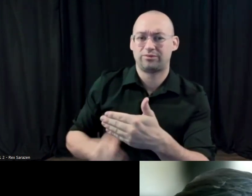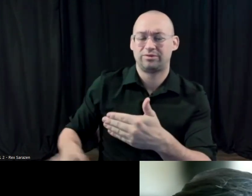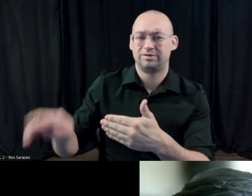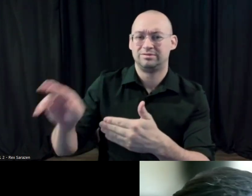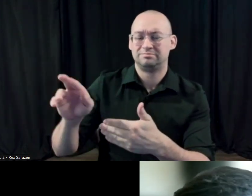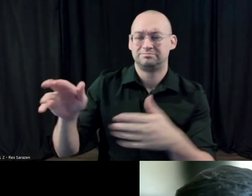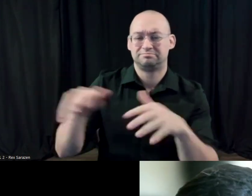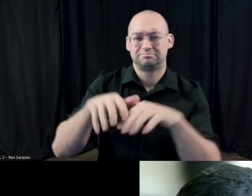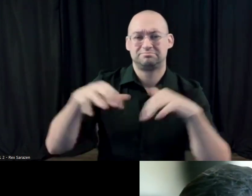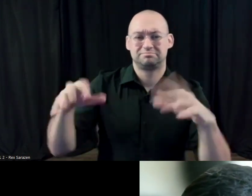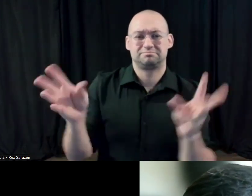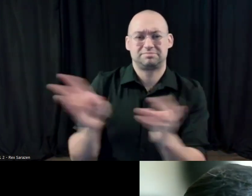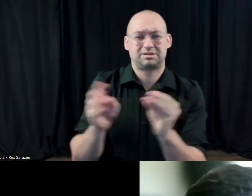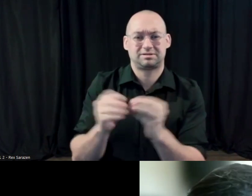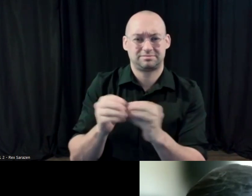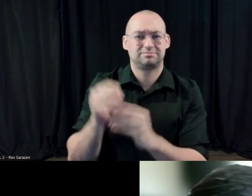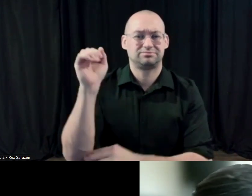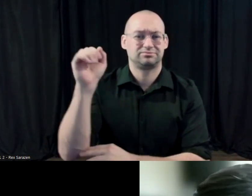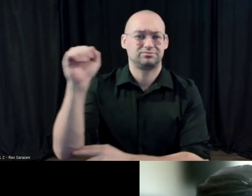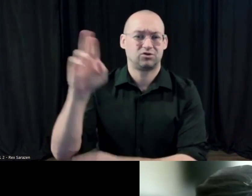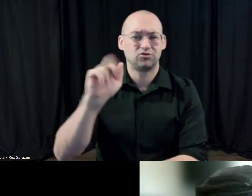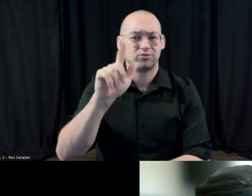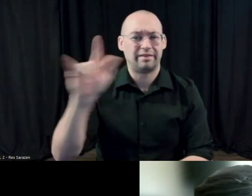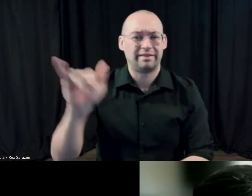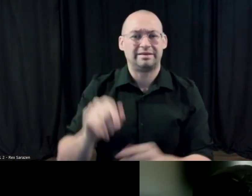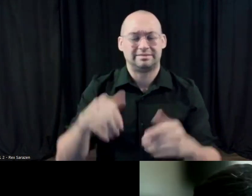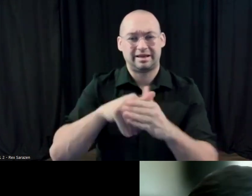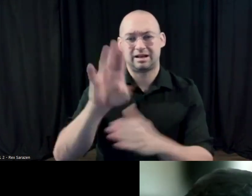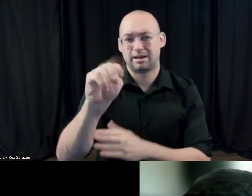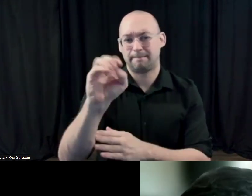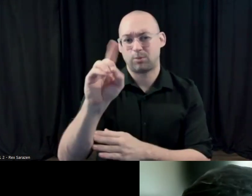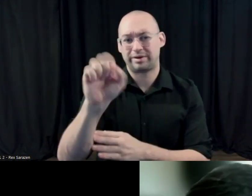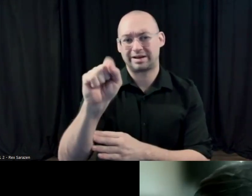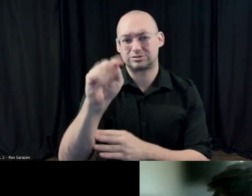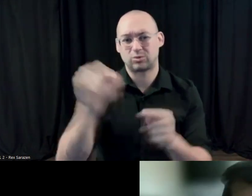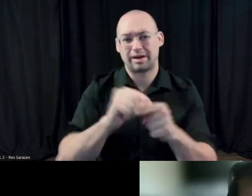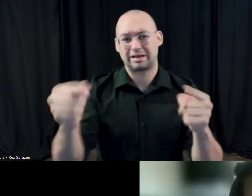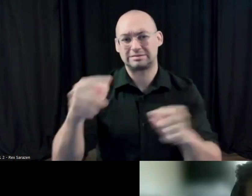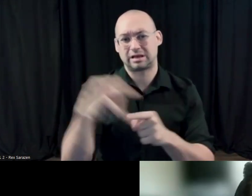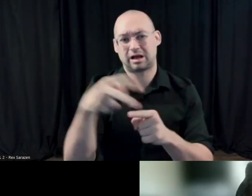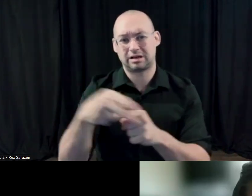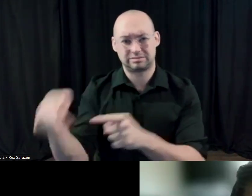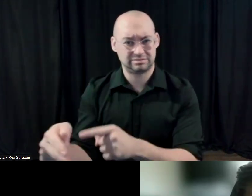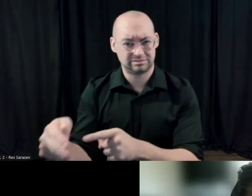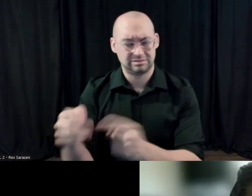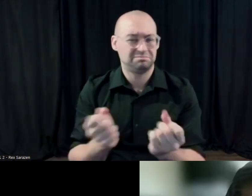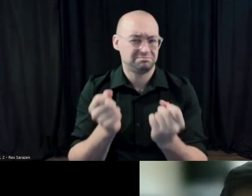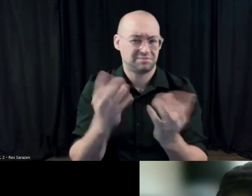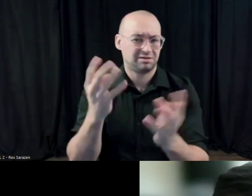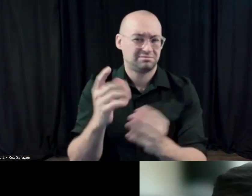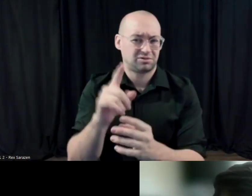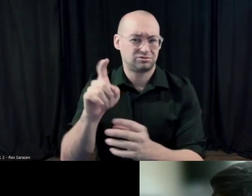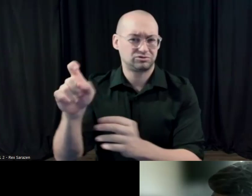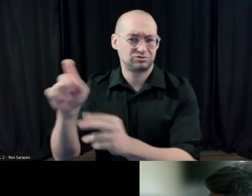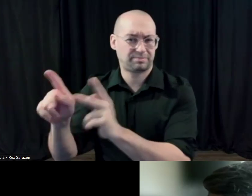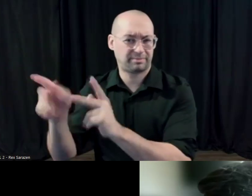rally in Modesto against cuts, and after the rally, there was about 100 people there. This woman came up to me